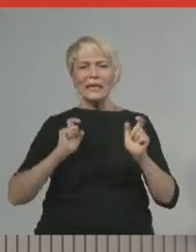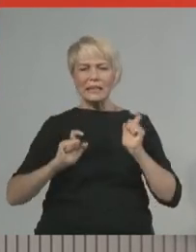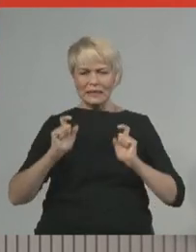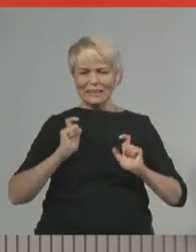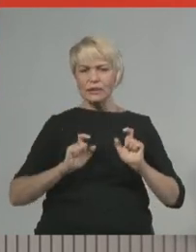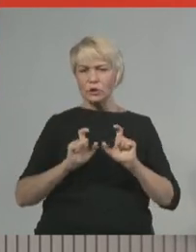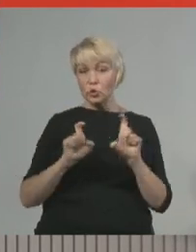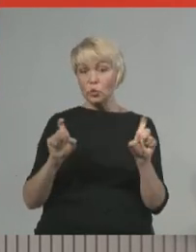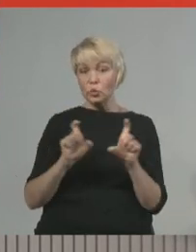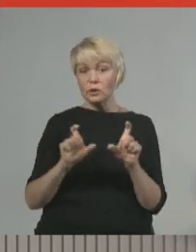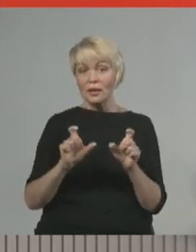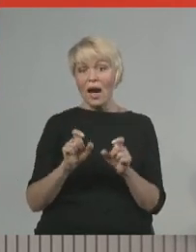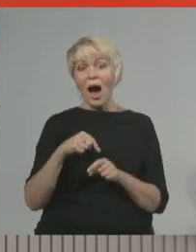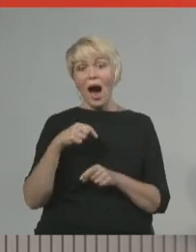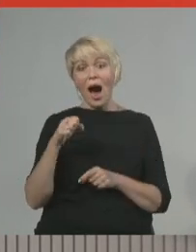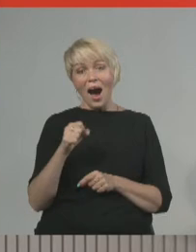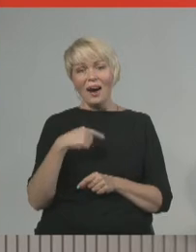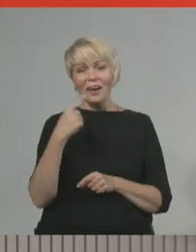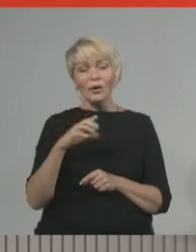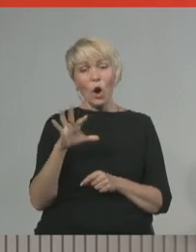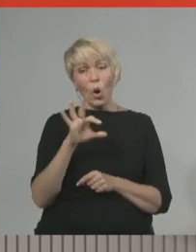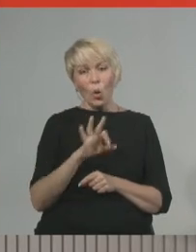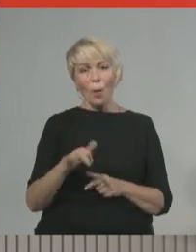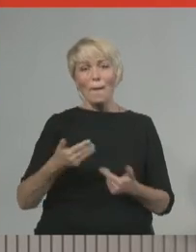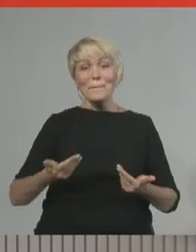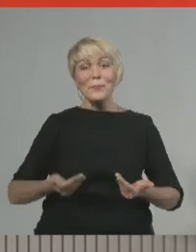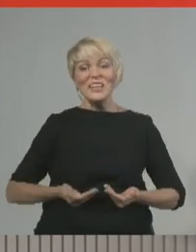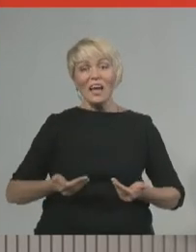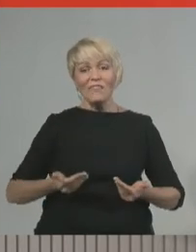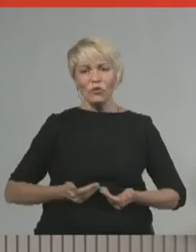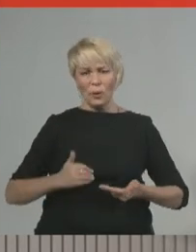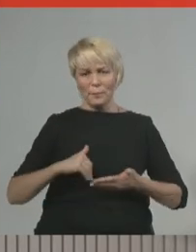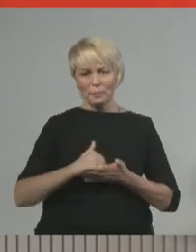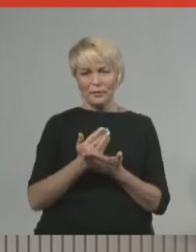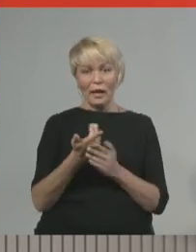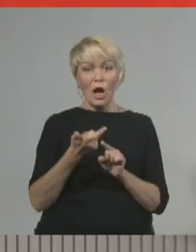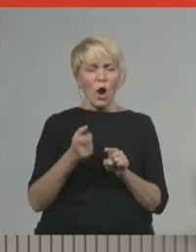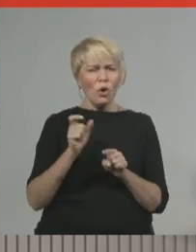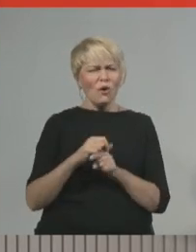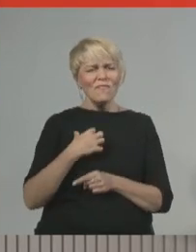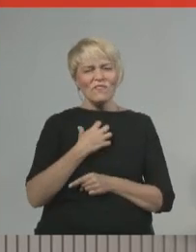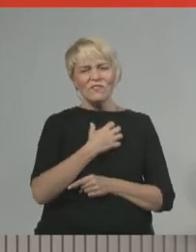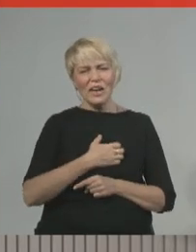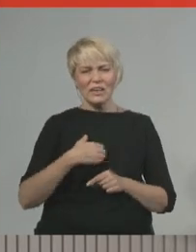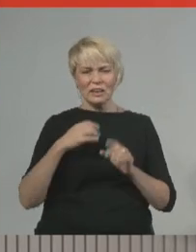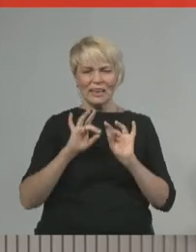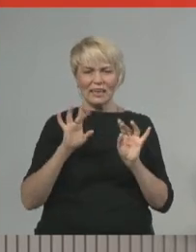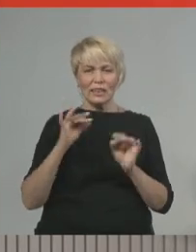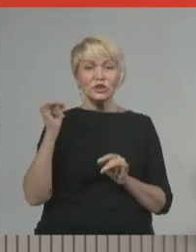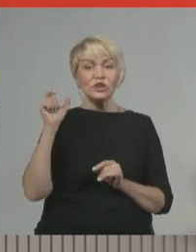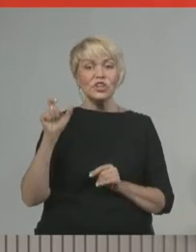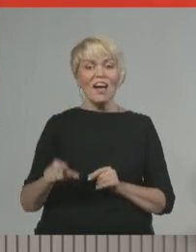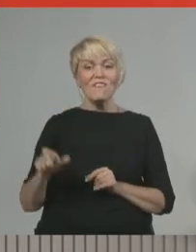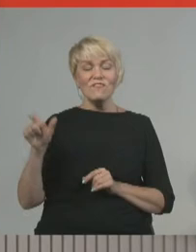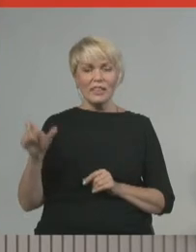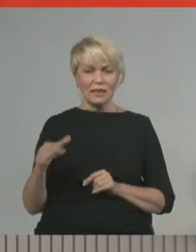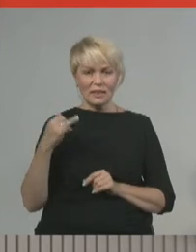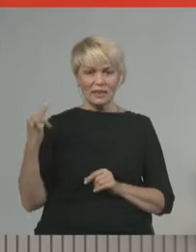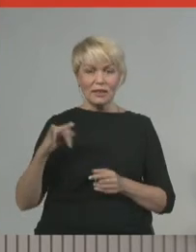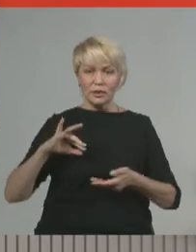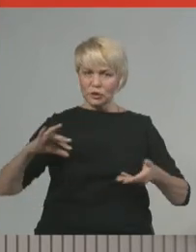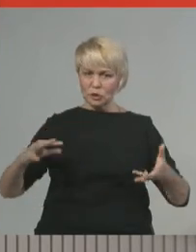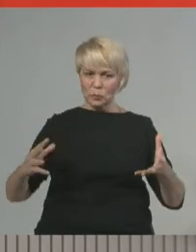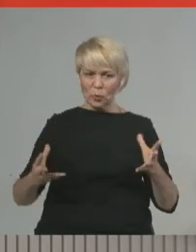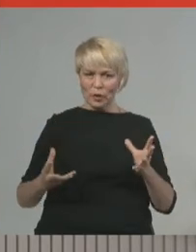president or institutional but when we speak about some you know routine politics like everyday politics then it's important to bring up